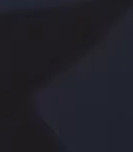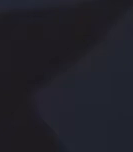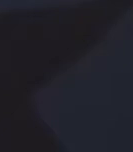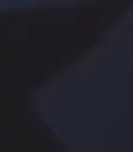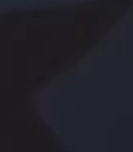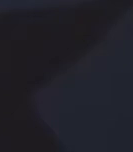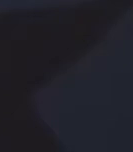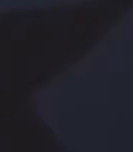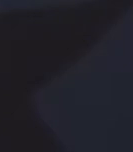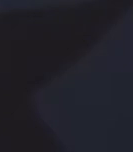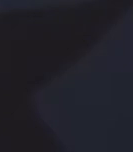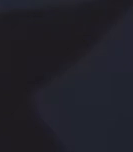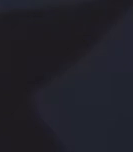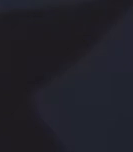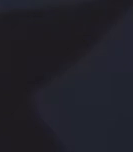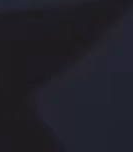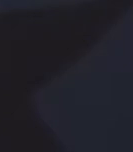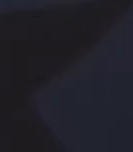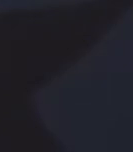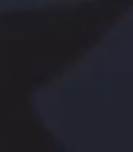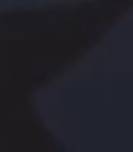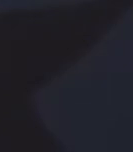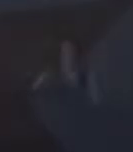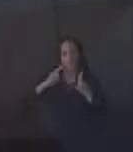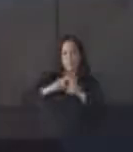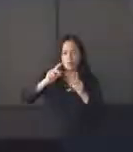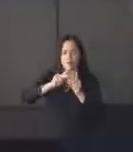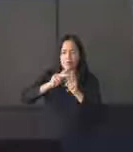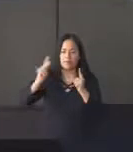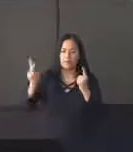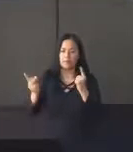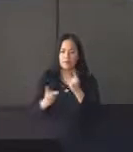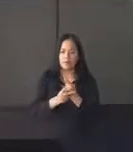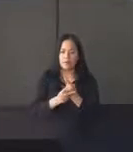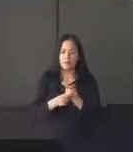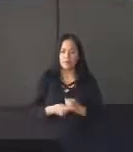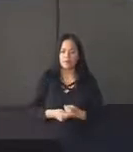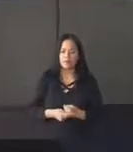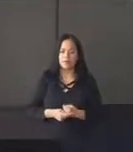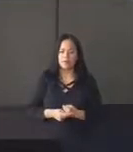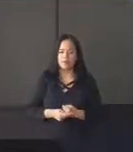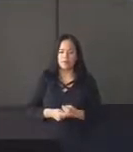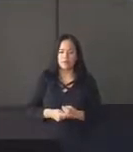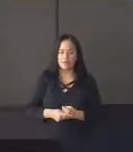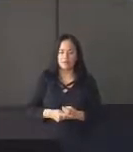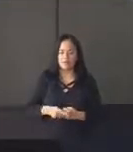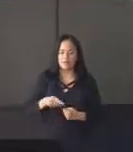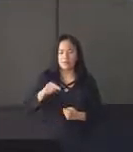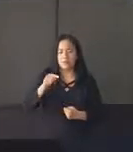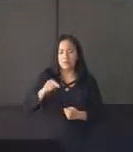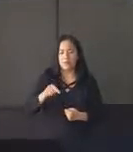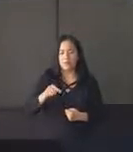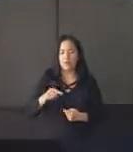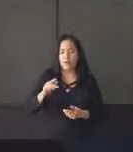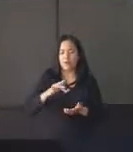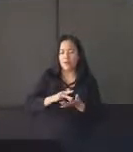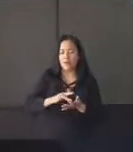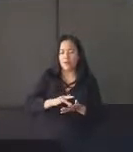have taken the floor, institutions from different countries that